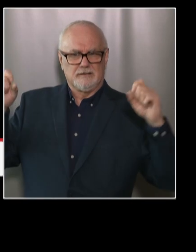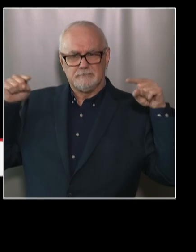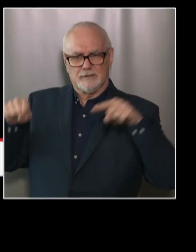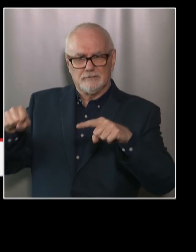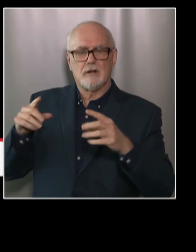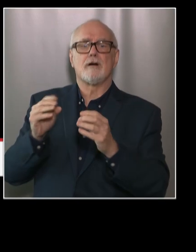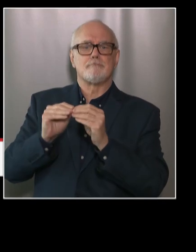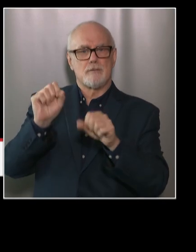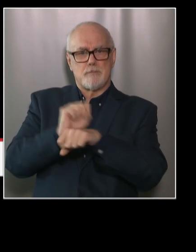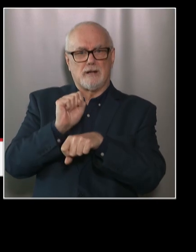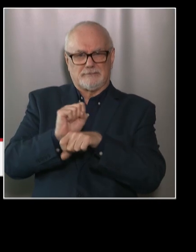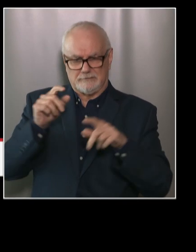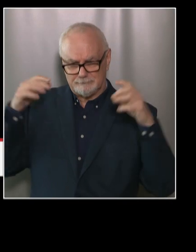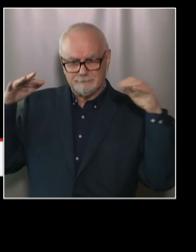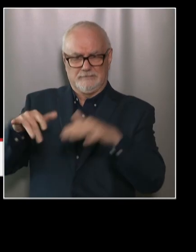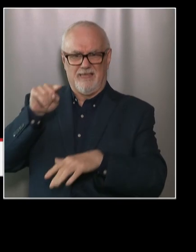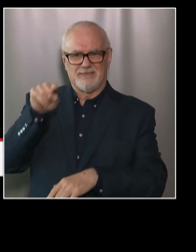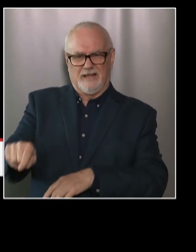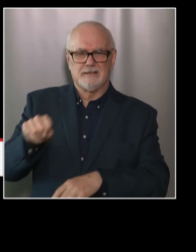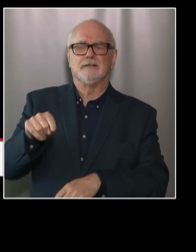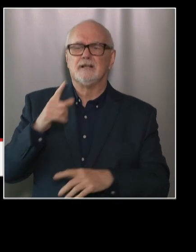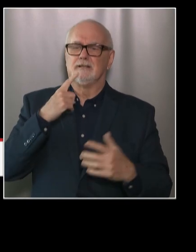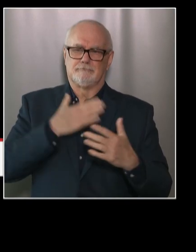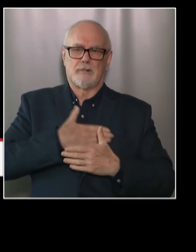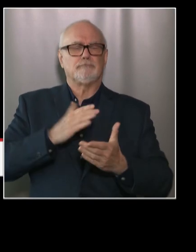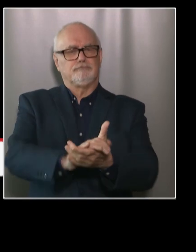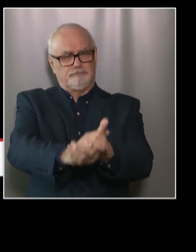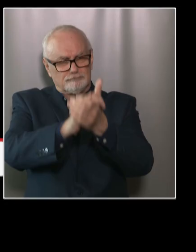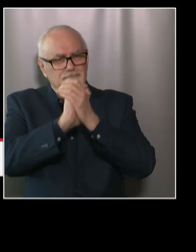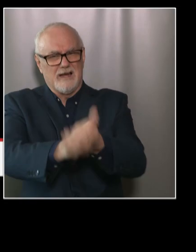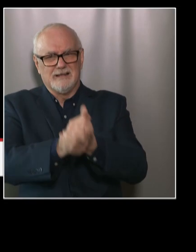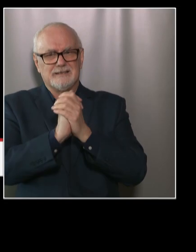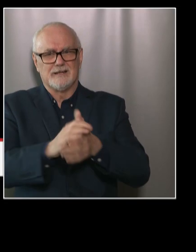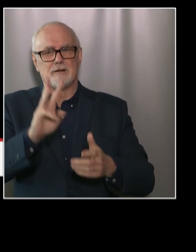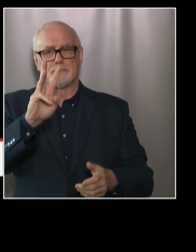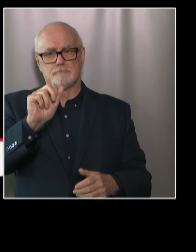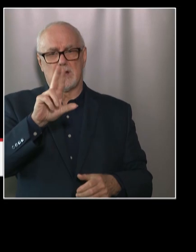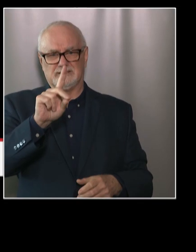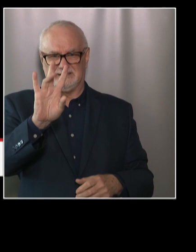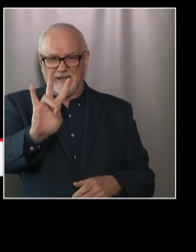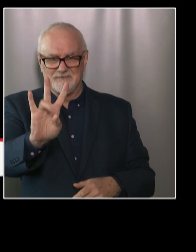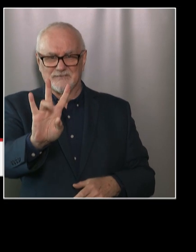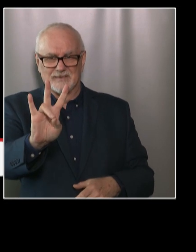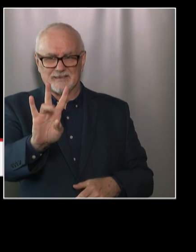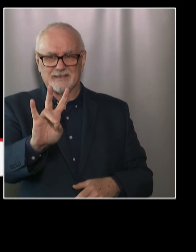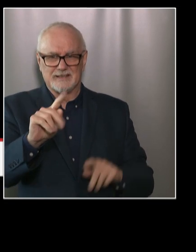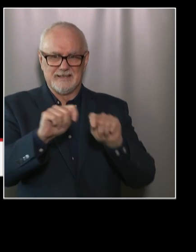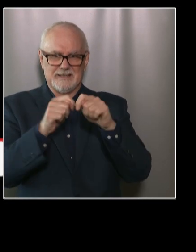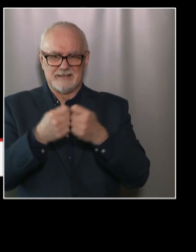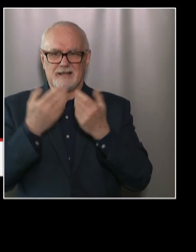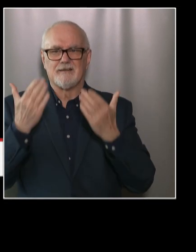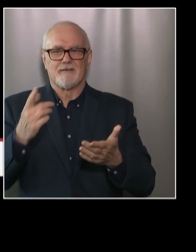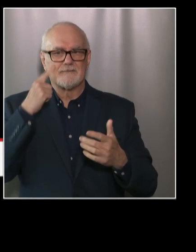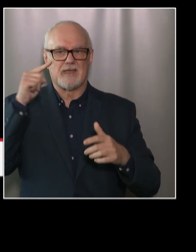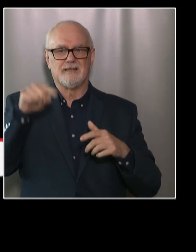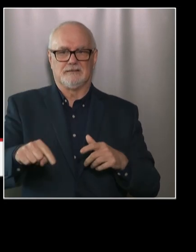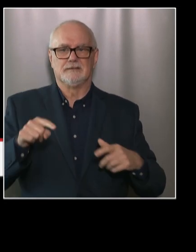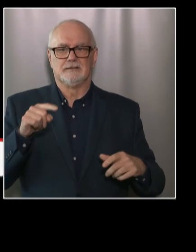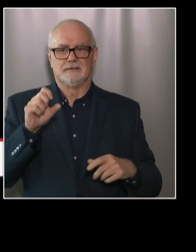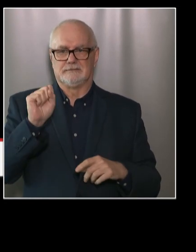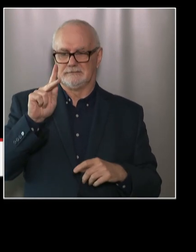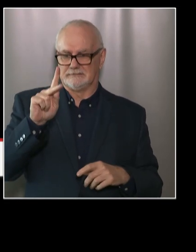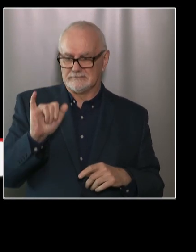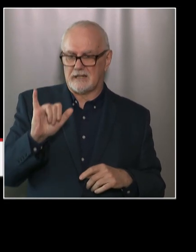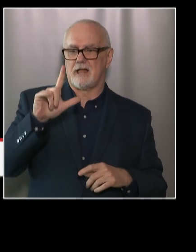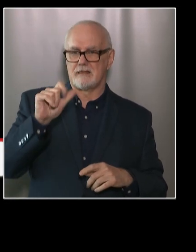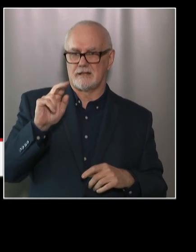congratulating the Ward 7 team the Ward 7 Elite 8 project for the Skyland Town Center. I also just